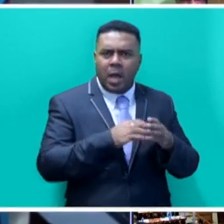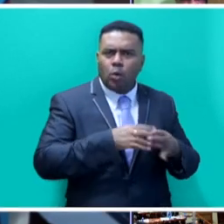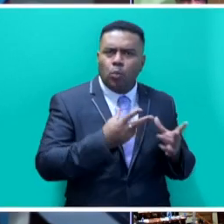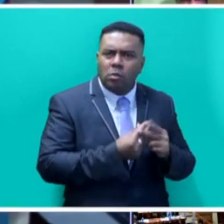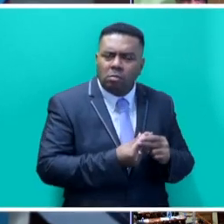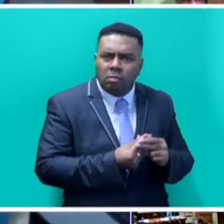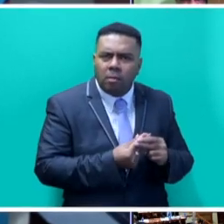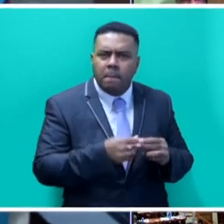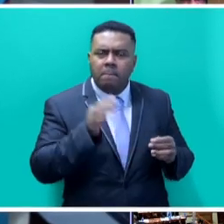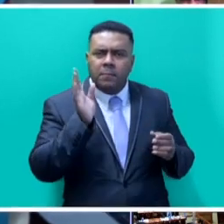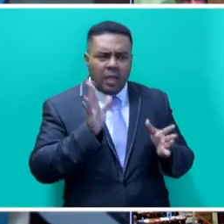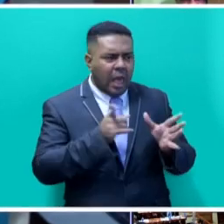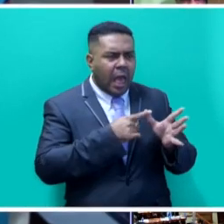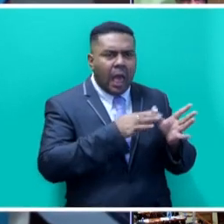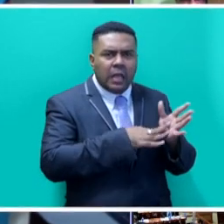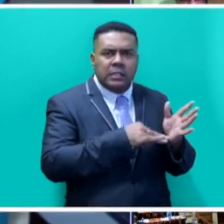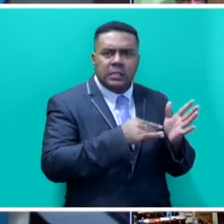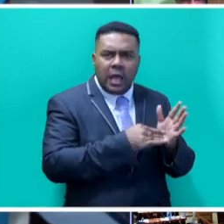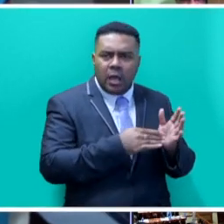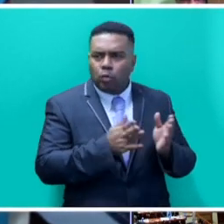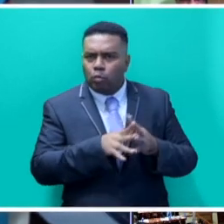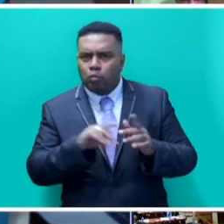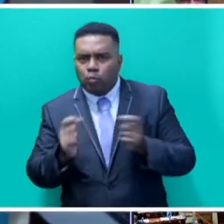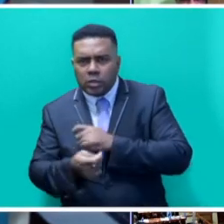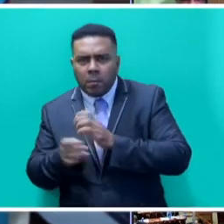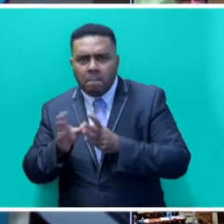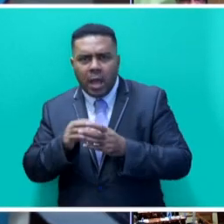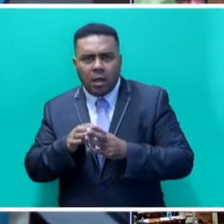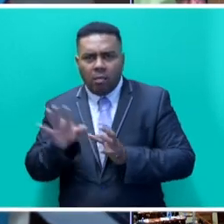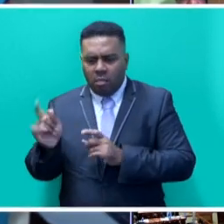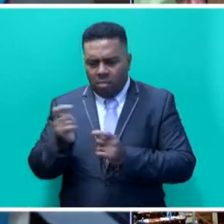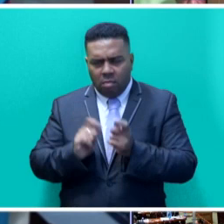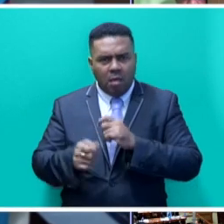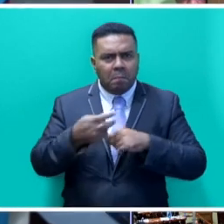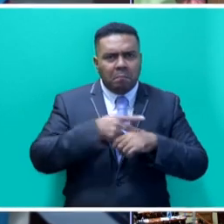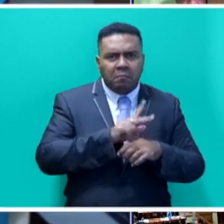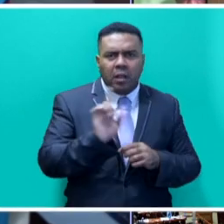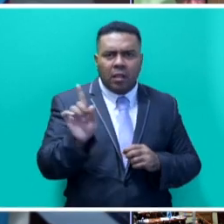when they want to access water or any other development.